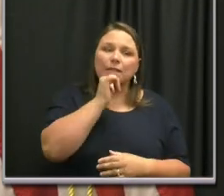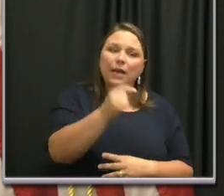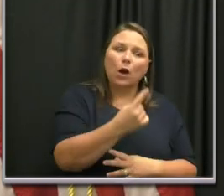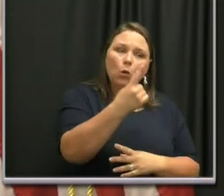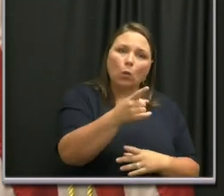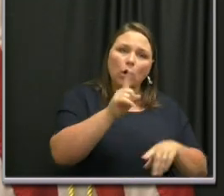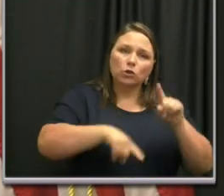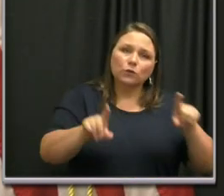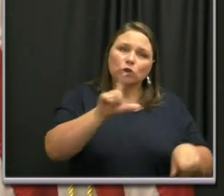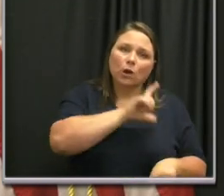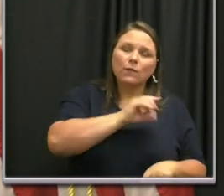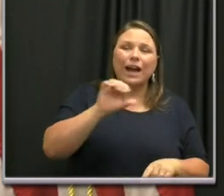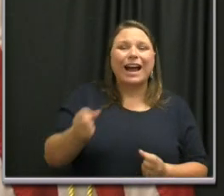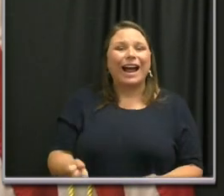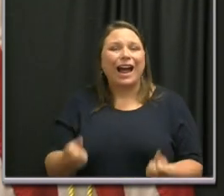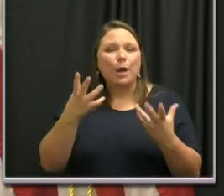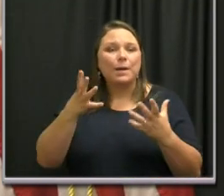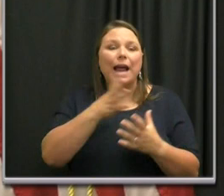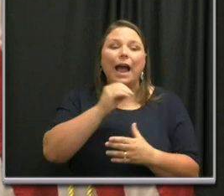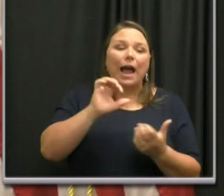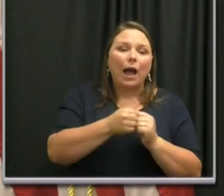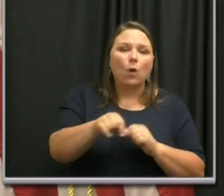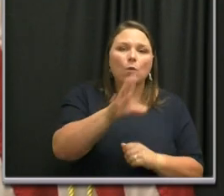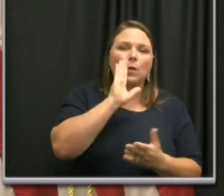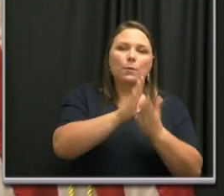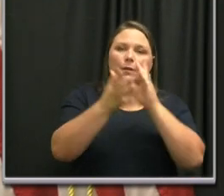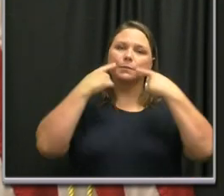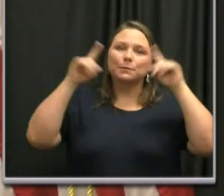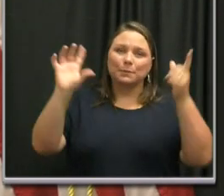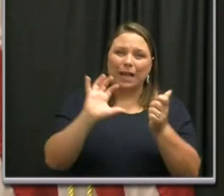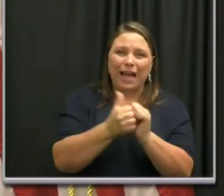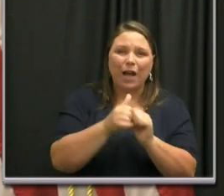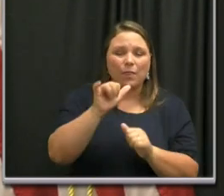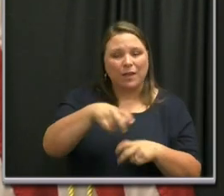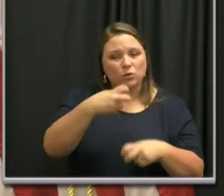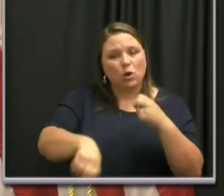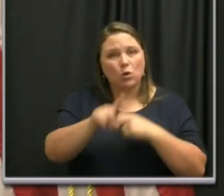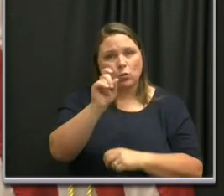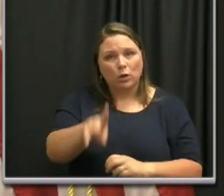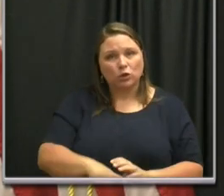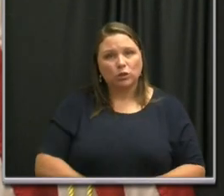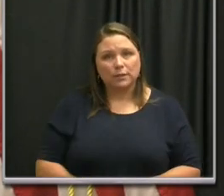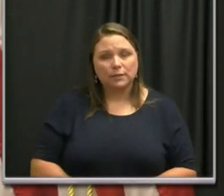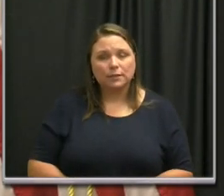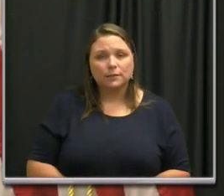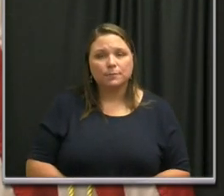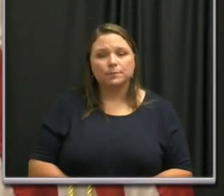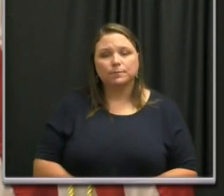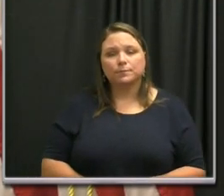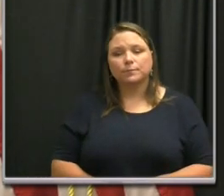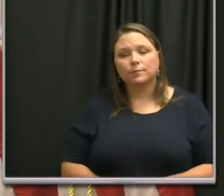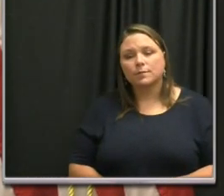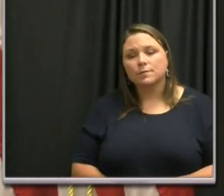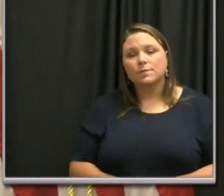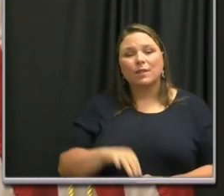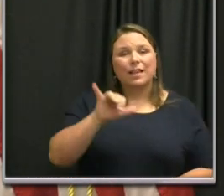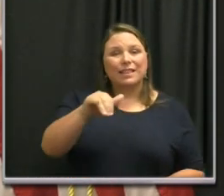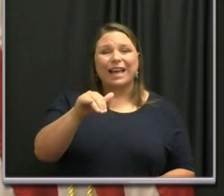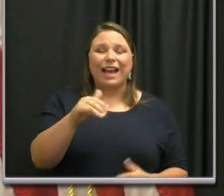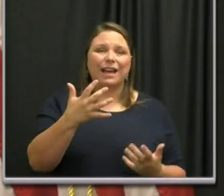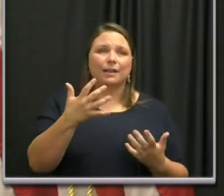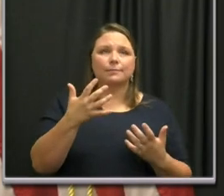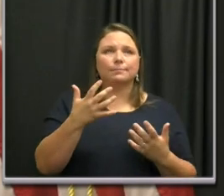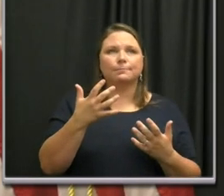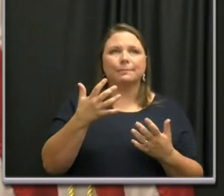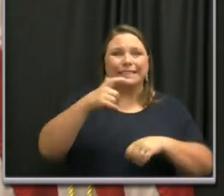officers? And then what are they really doing to accomplish those goals? Those are the hard questions. The era of just having a diversity